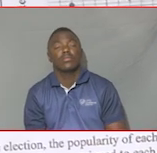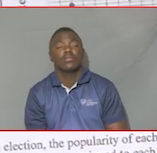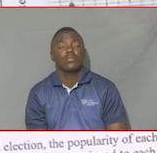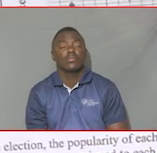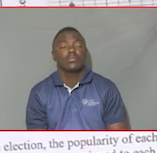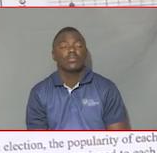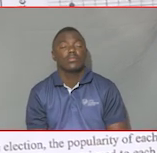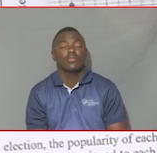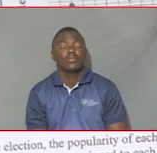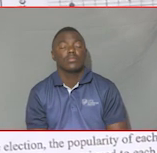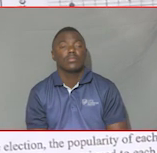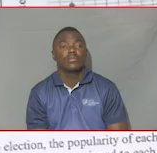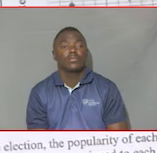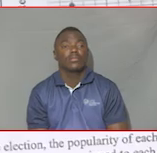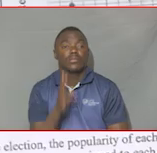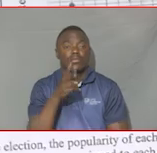again,